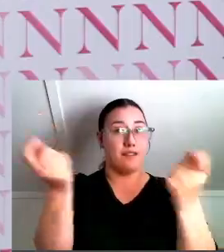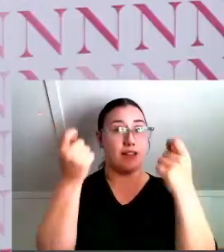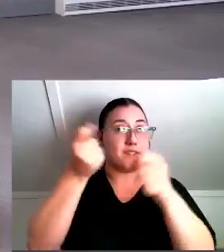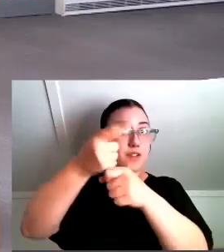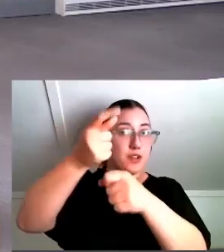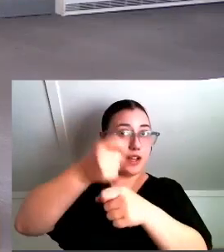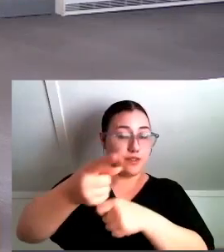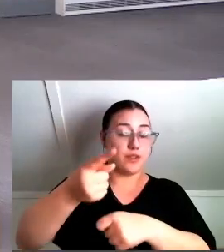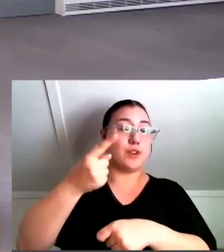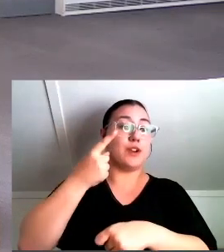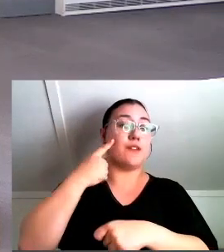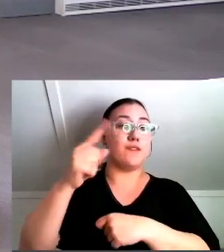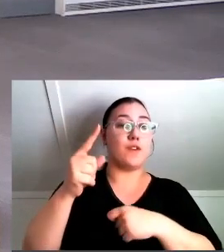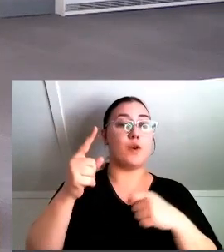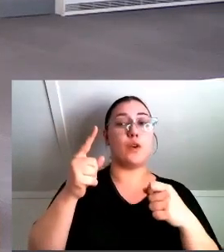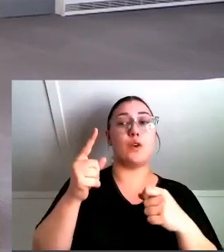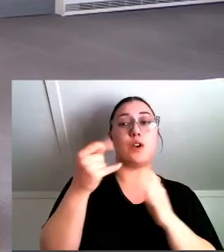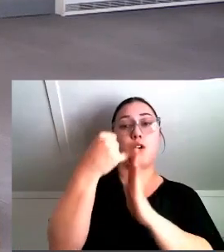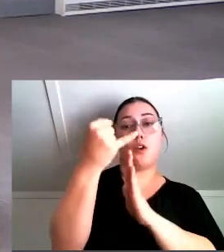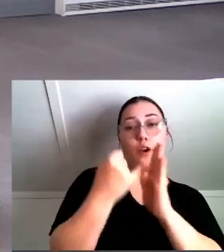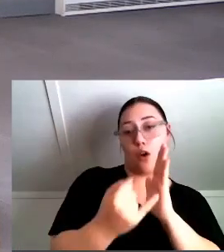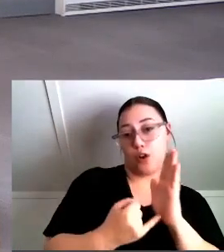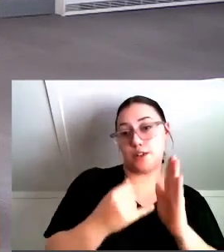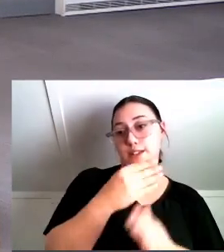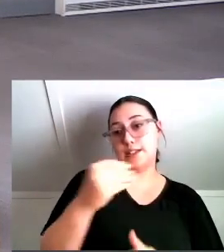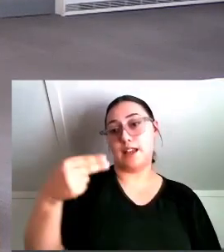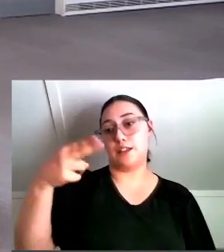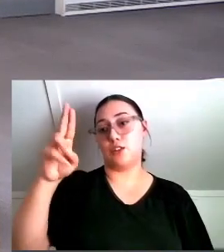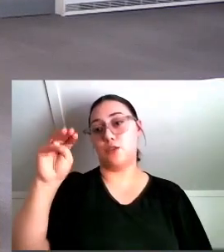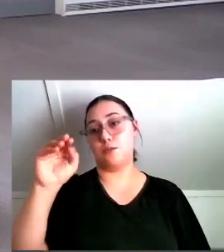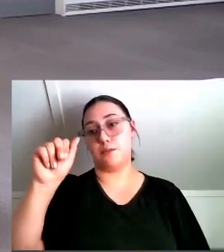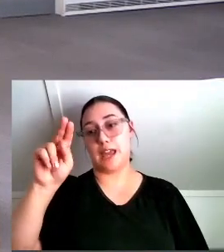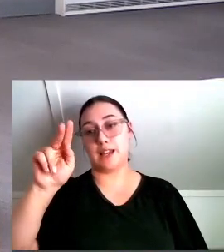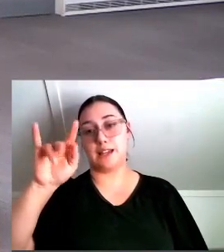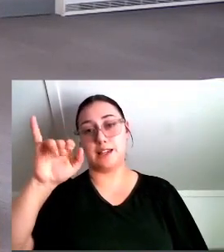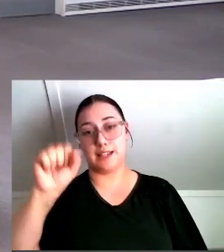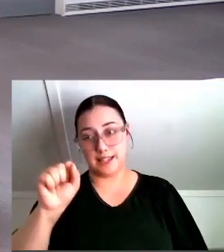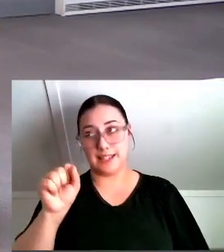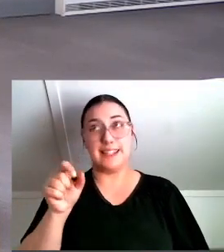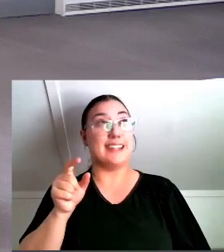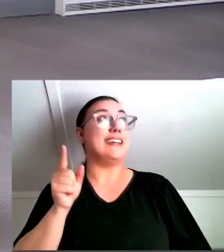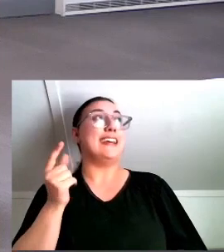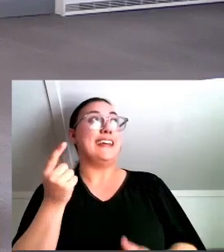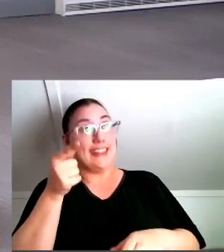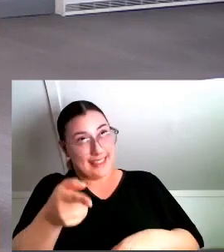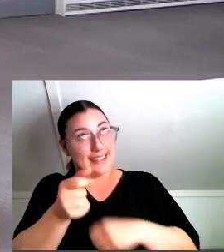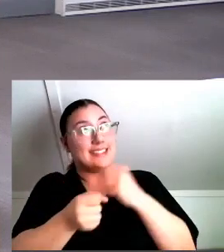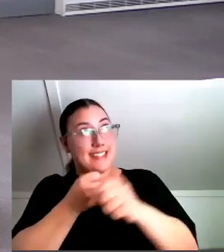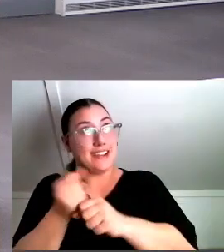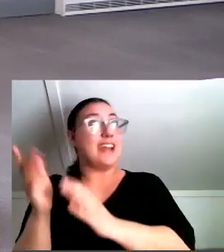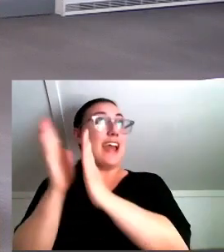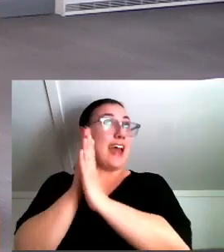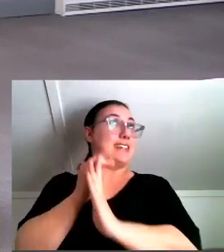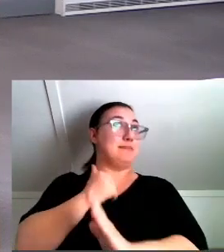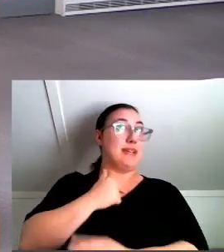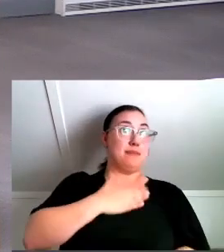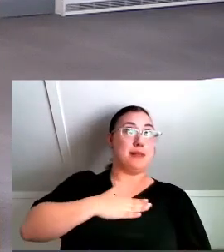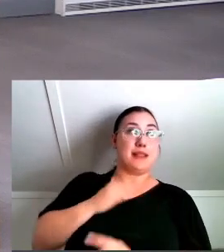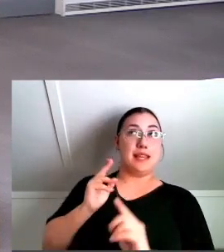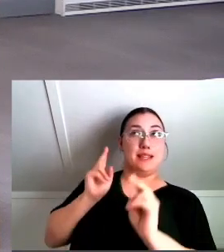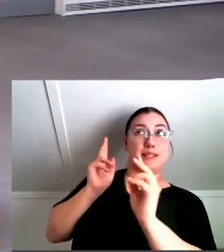year at, and I was humbled to do that. Zora, fabulous. Speaking of